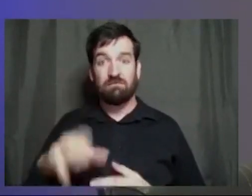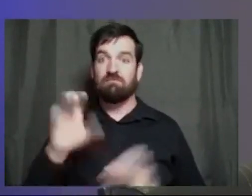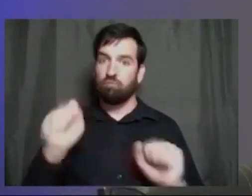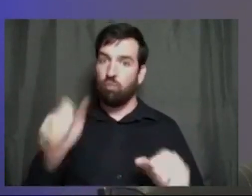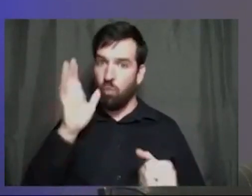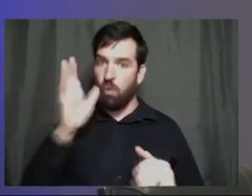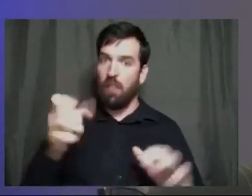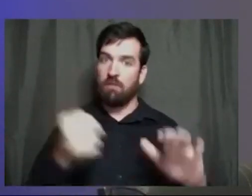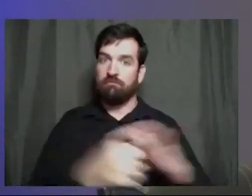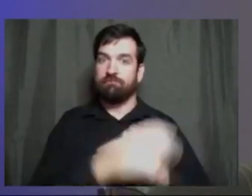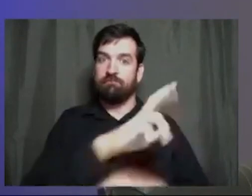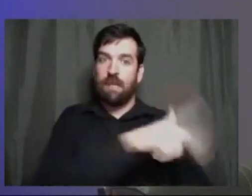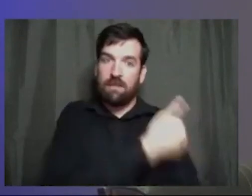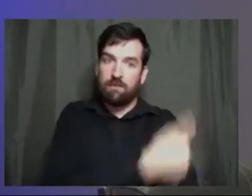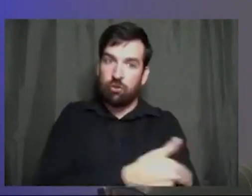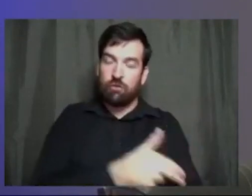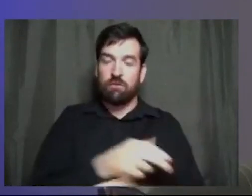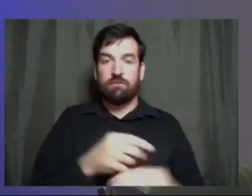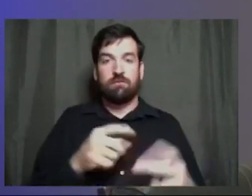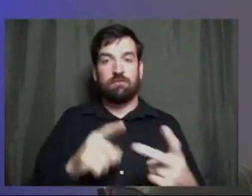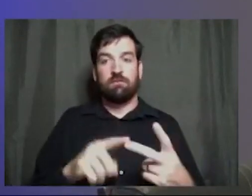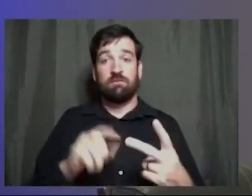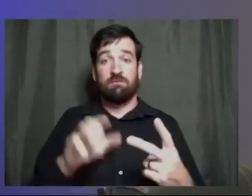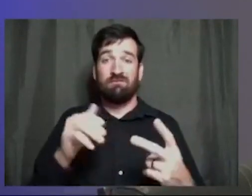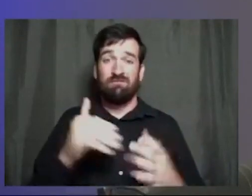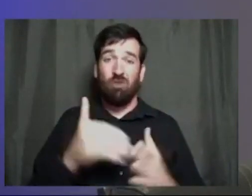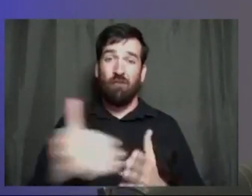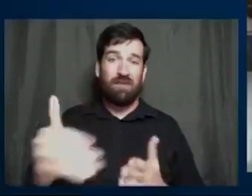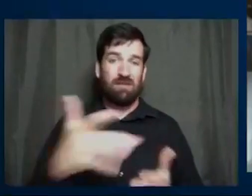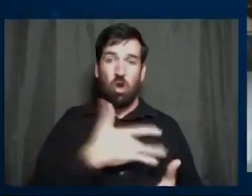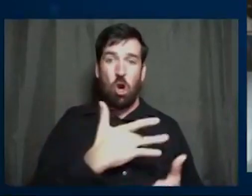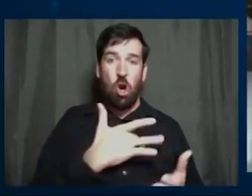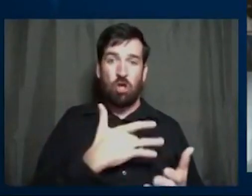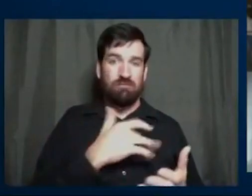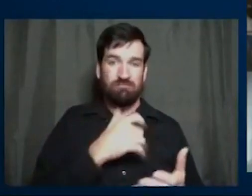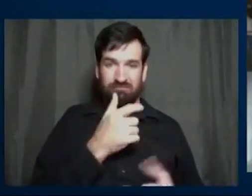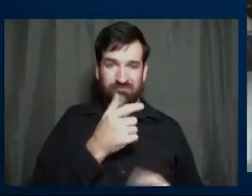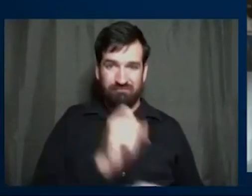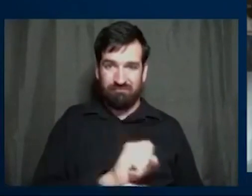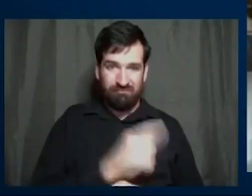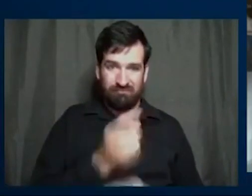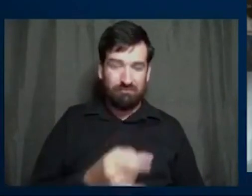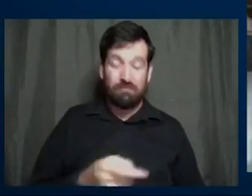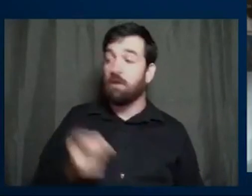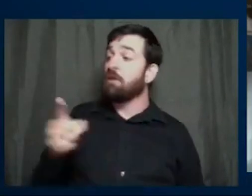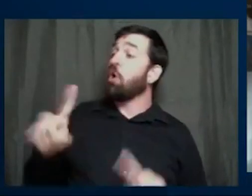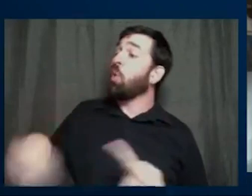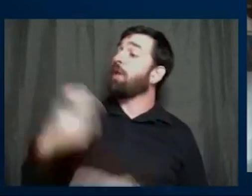oftentimes with some heart dysfunction. My last question is for you. When are you coming back?